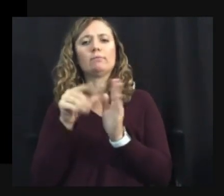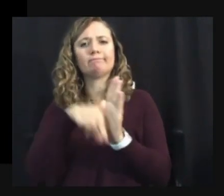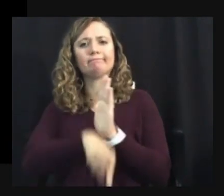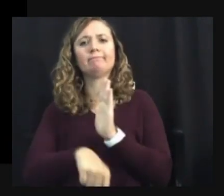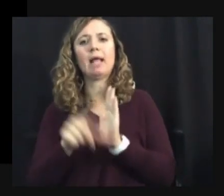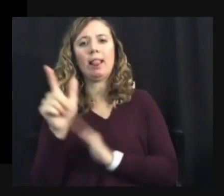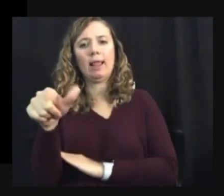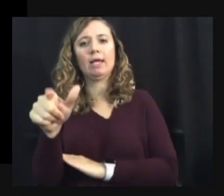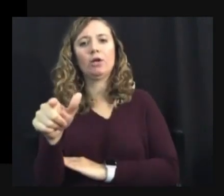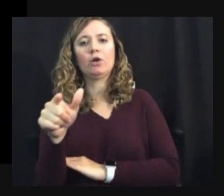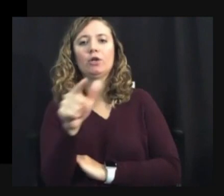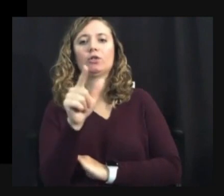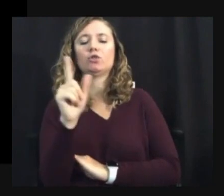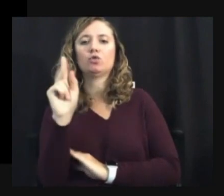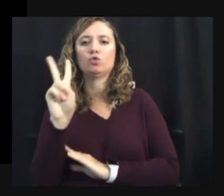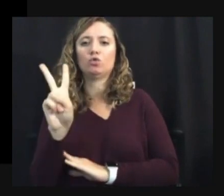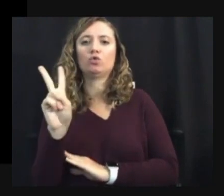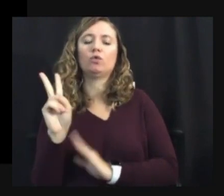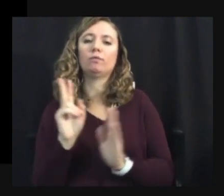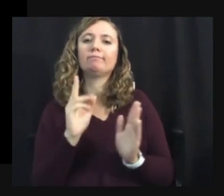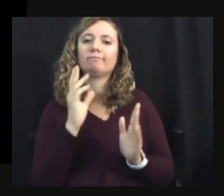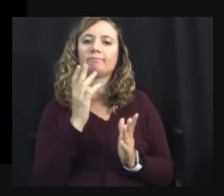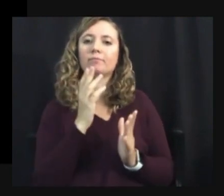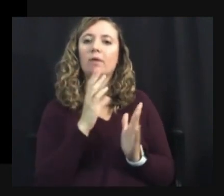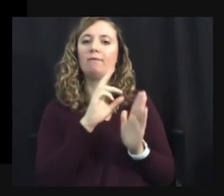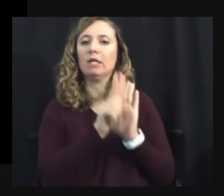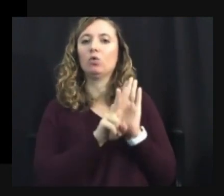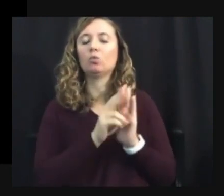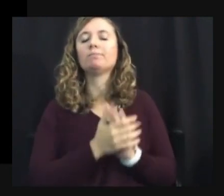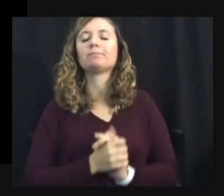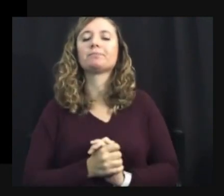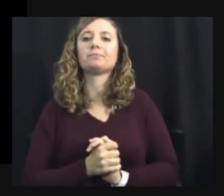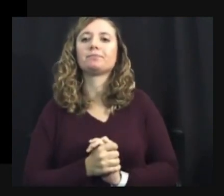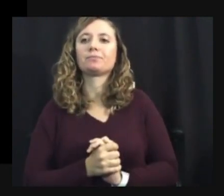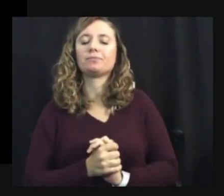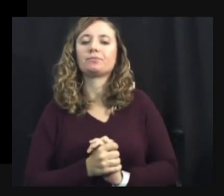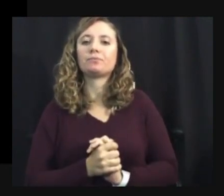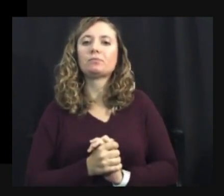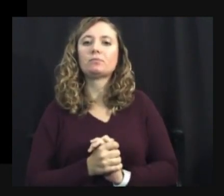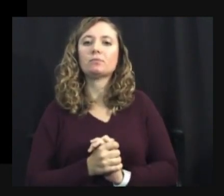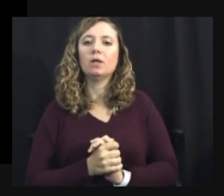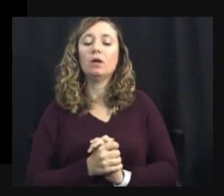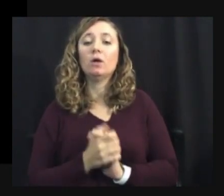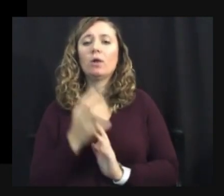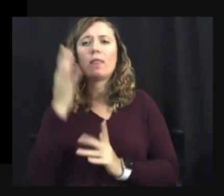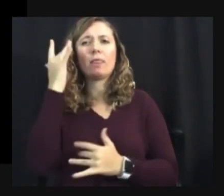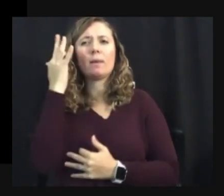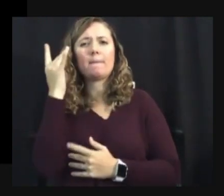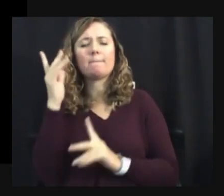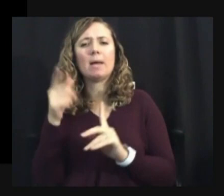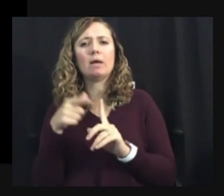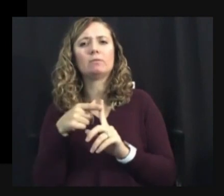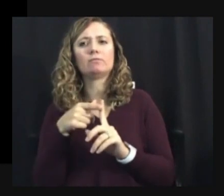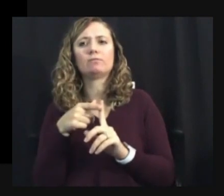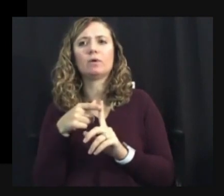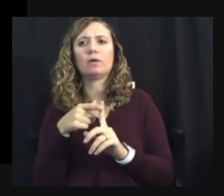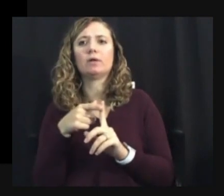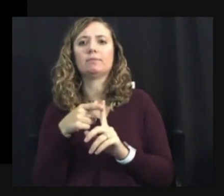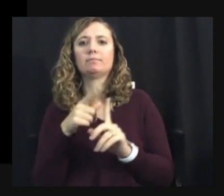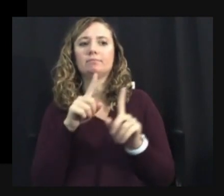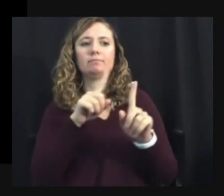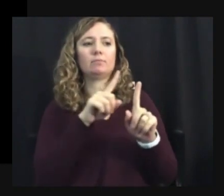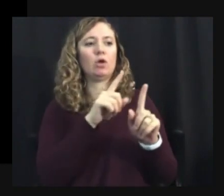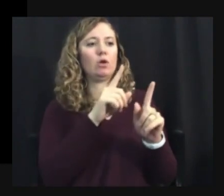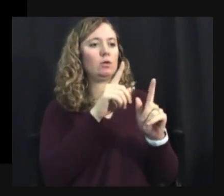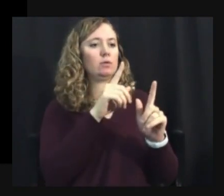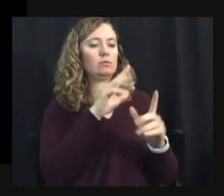2 video clips that I have. So when we think about what from one autistic people to another, and